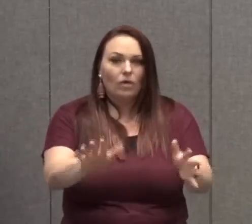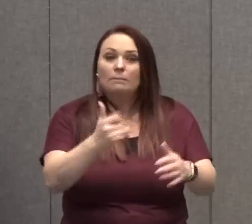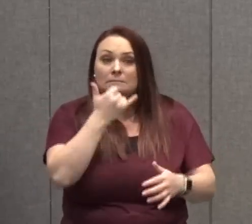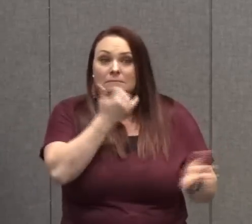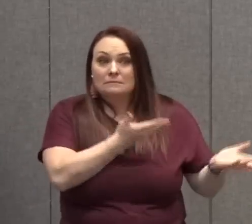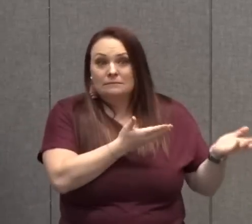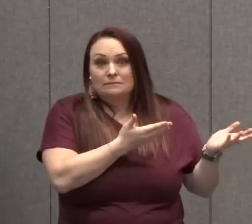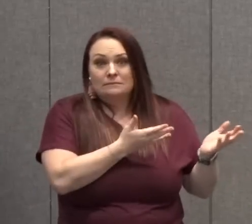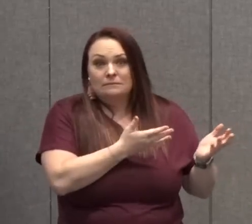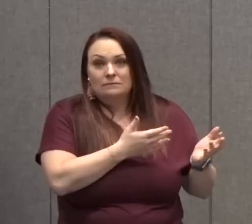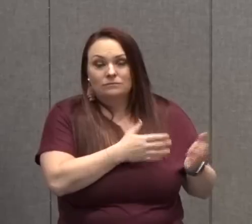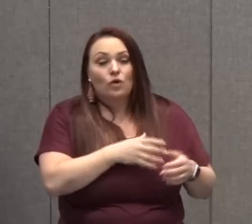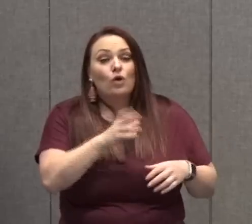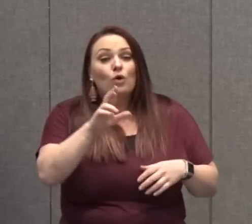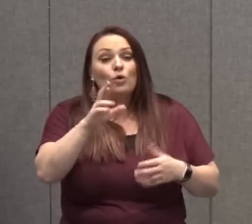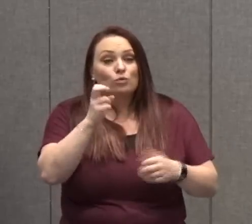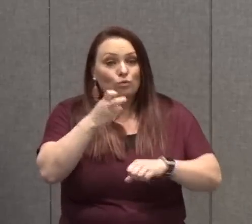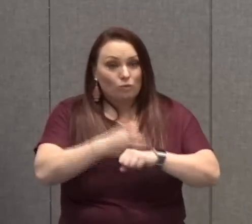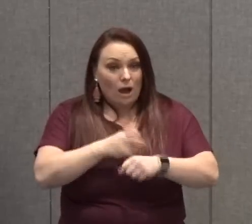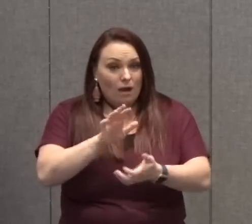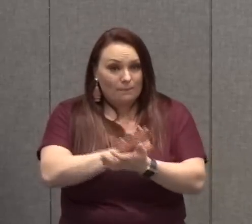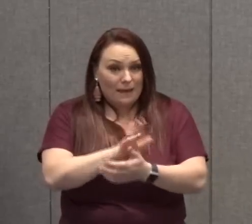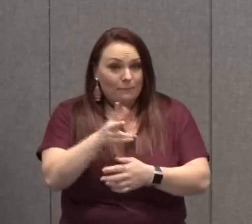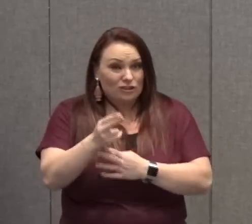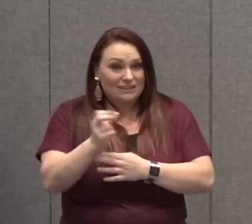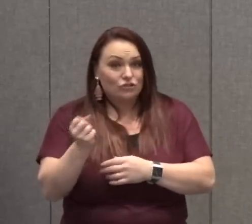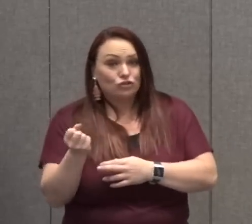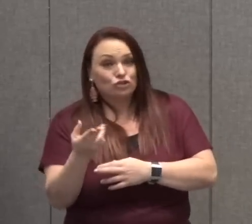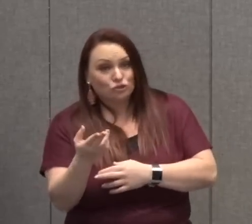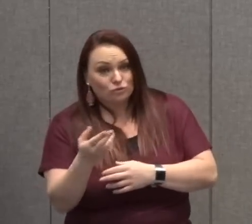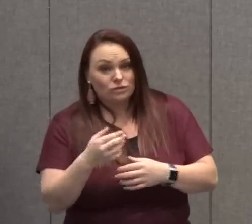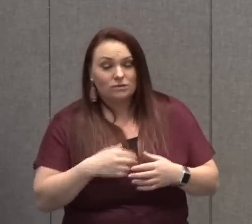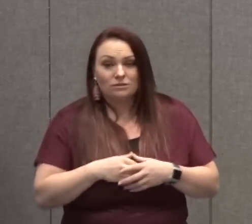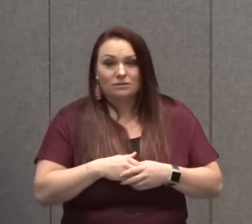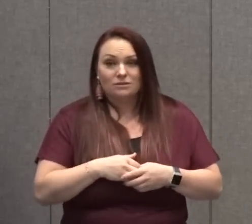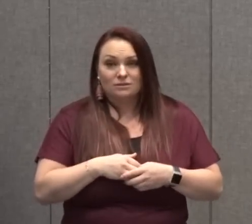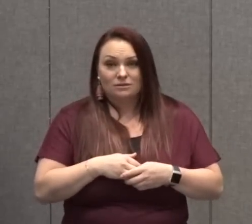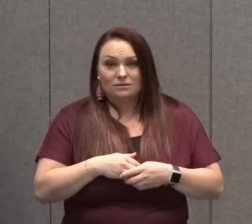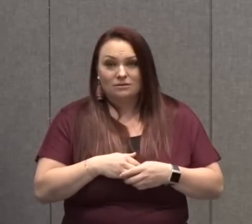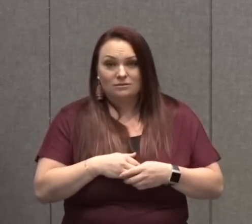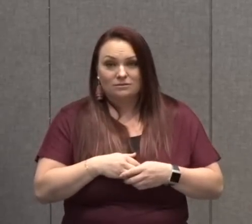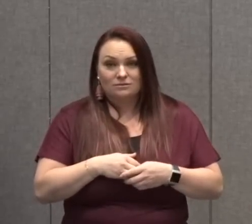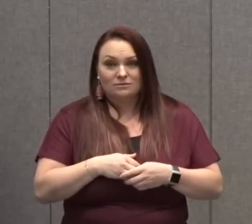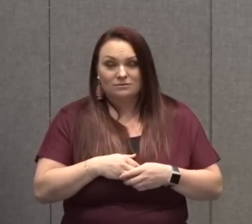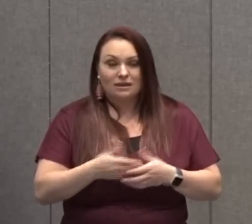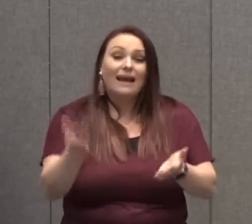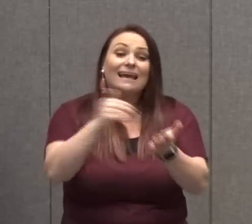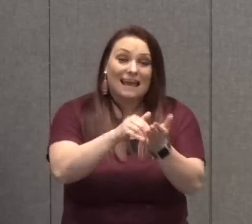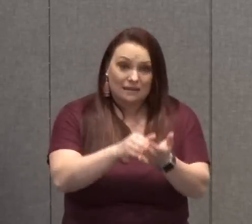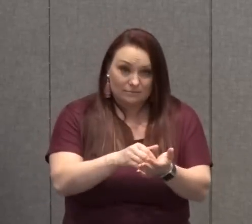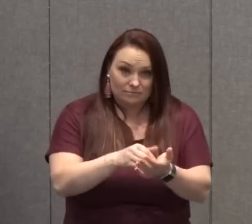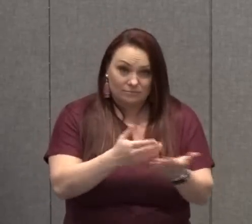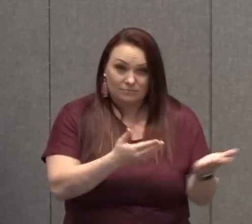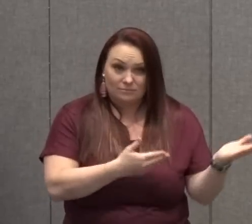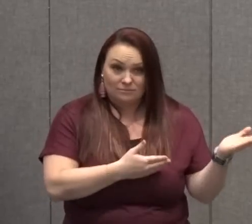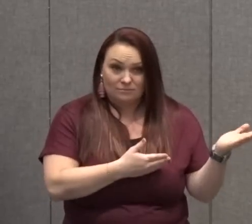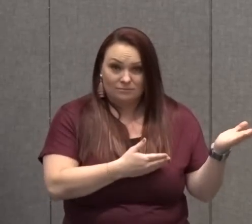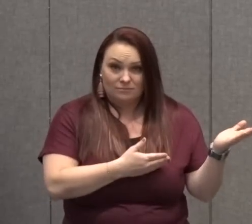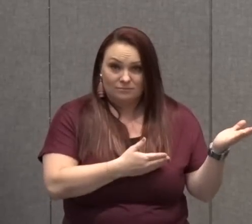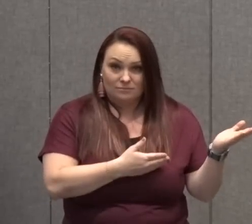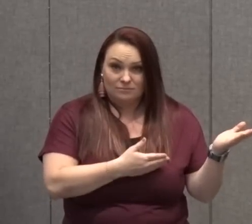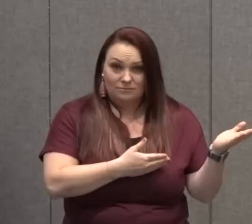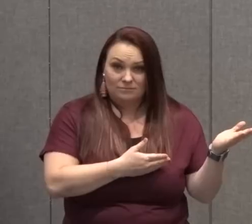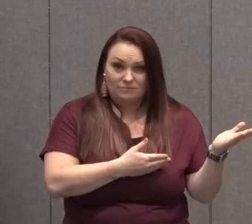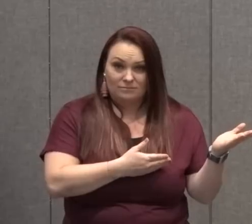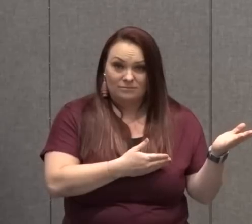wait, rock, shoot. Ready? Sorry, rock, paper, scissors, shoot. Again, rock, paper, shoot.